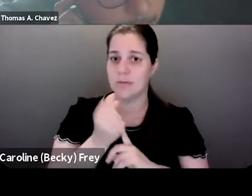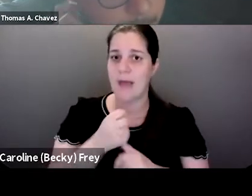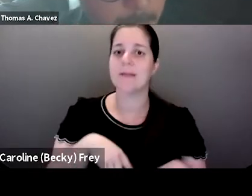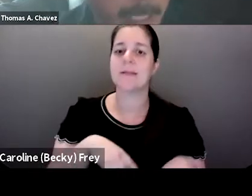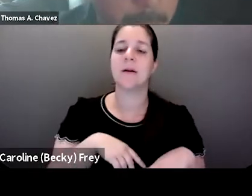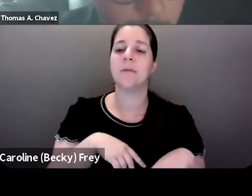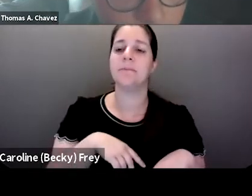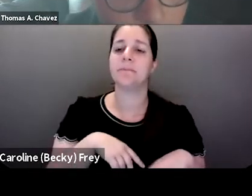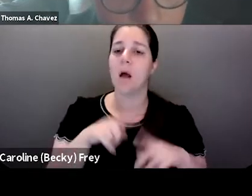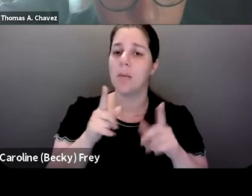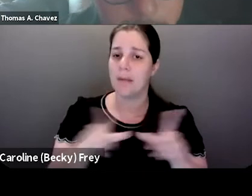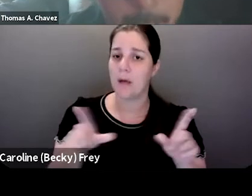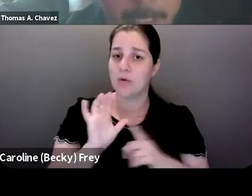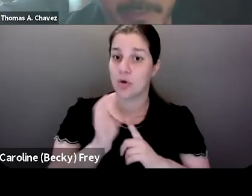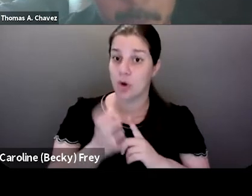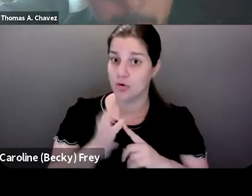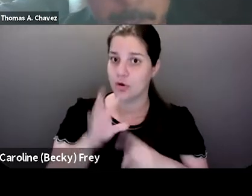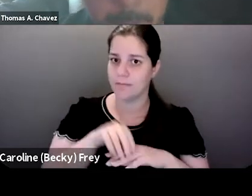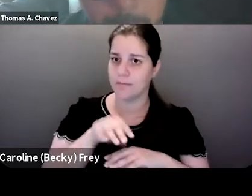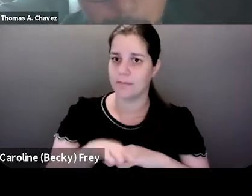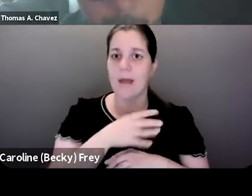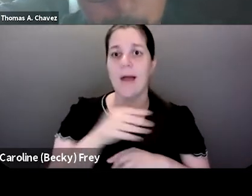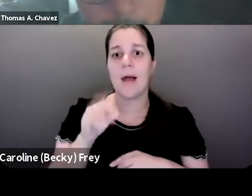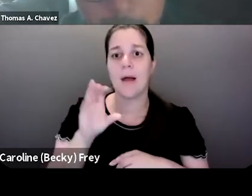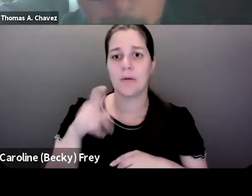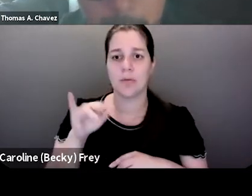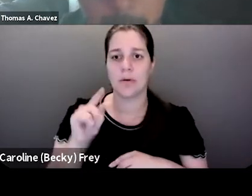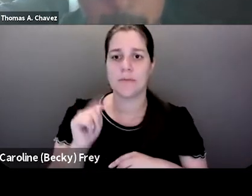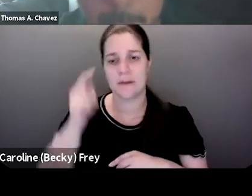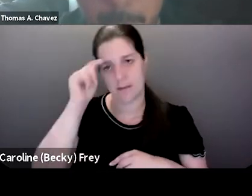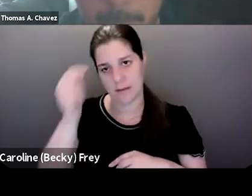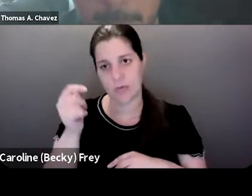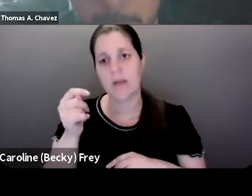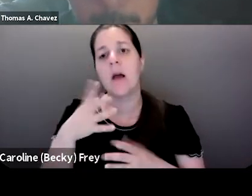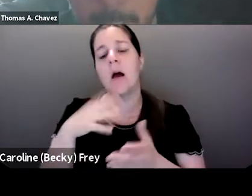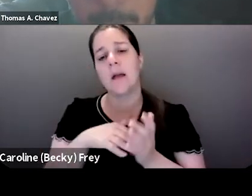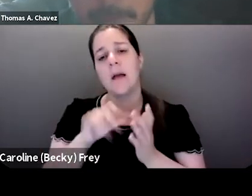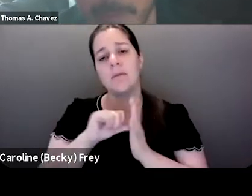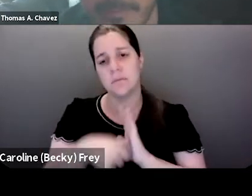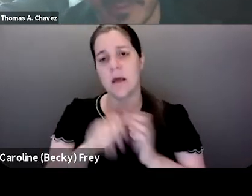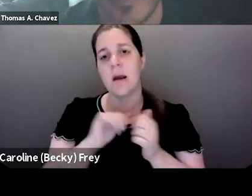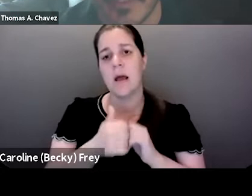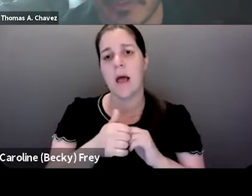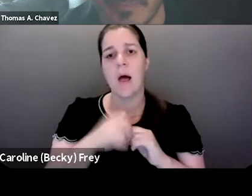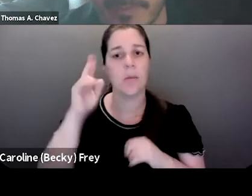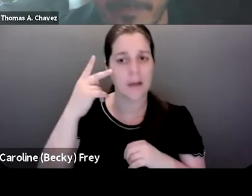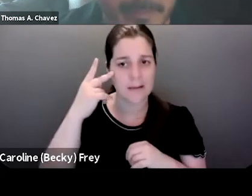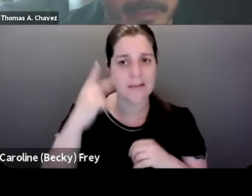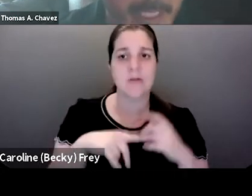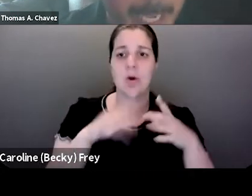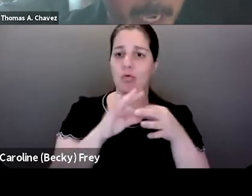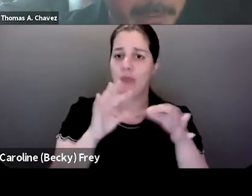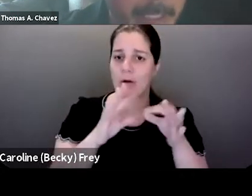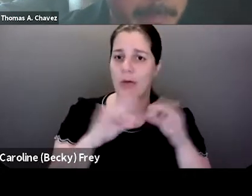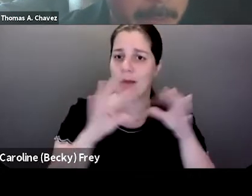And finally, on docu-crit theory is a critical lens to analyze how racist immigrant practices, policies, and rhetoric function to spread fear